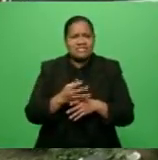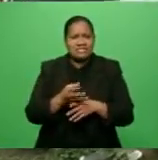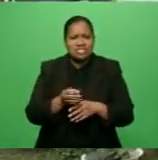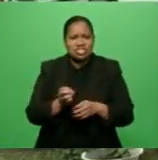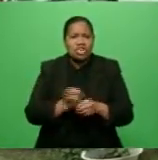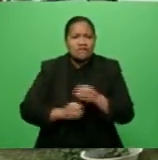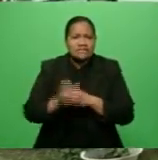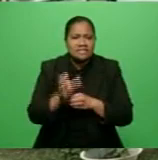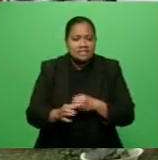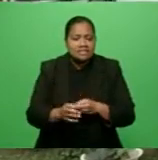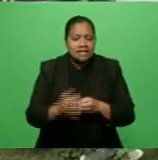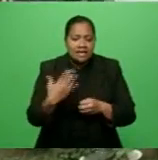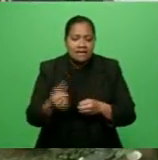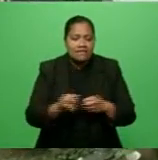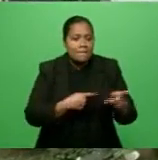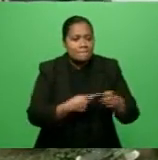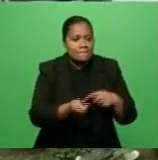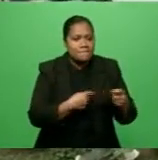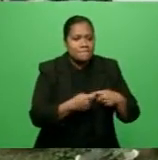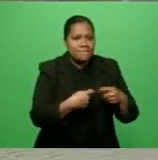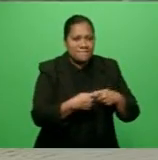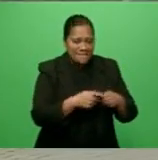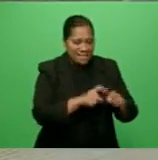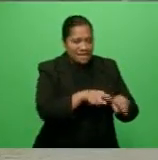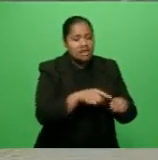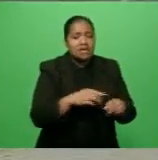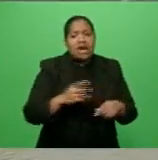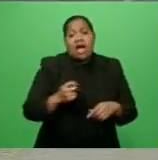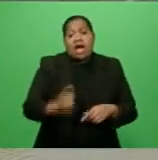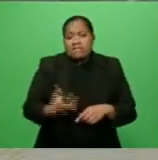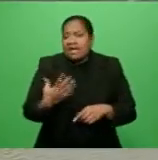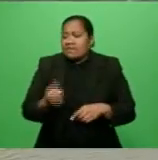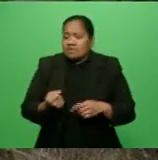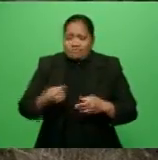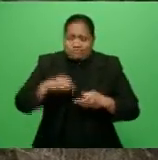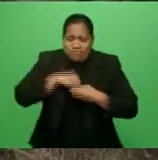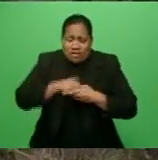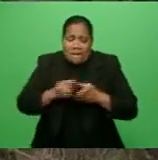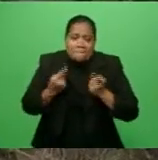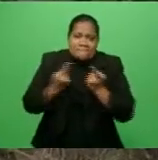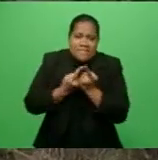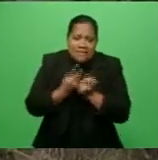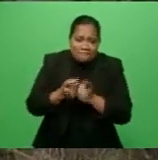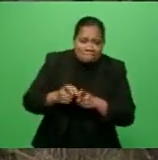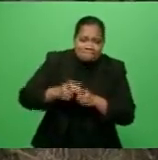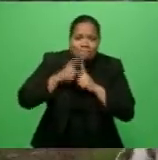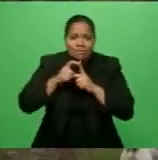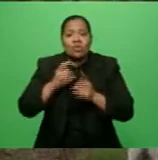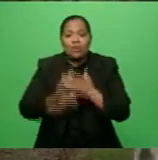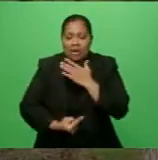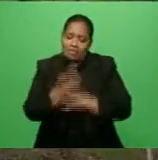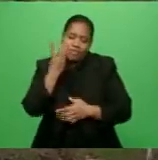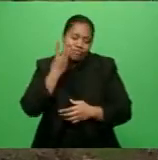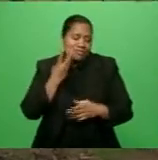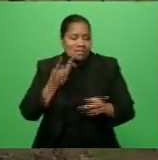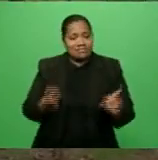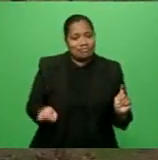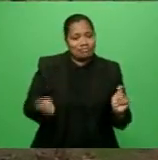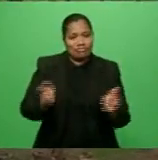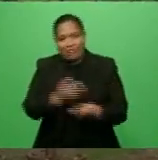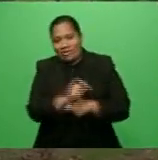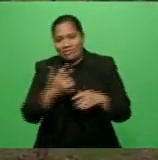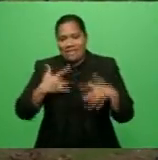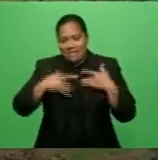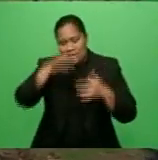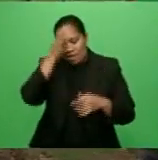stall. After enduring so much pain and difficulty, Lata has been able to change her life around. She believes her journey